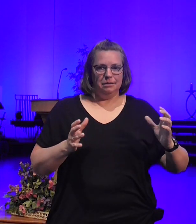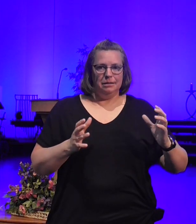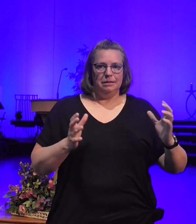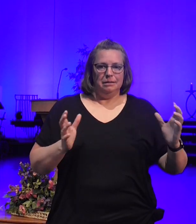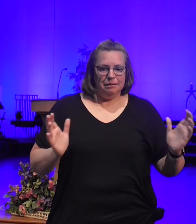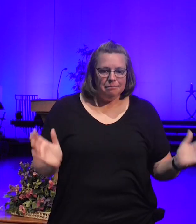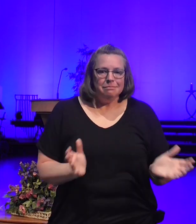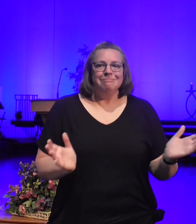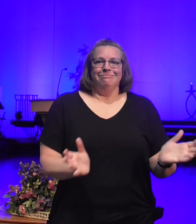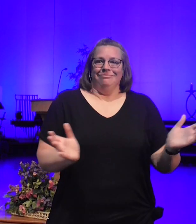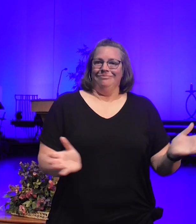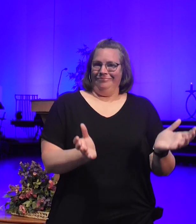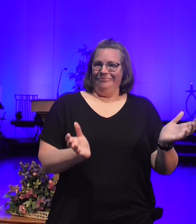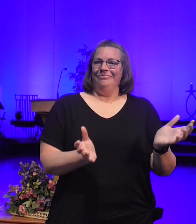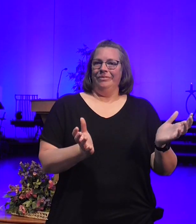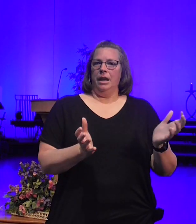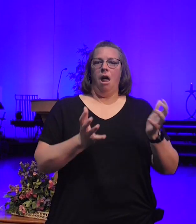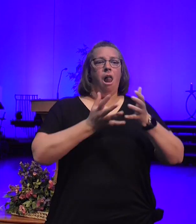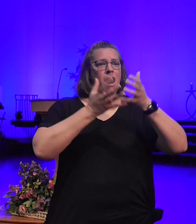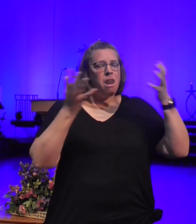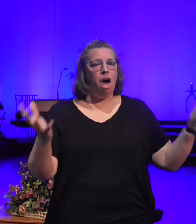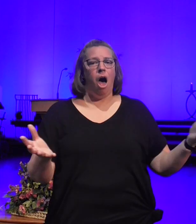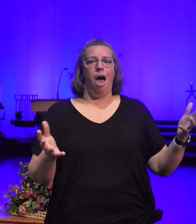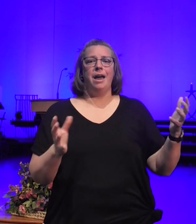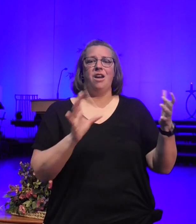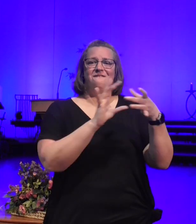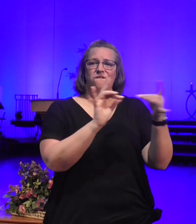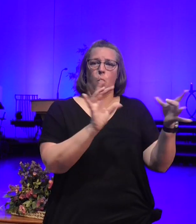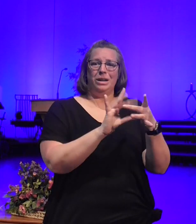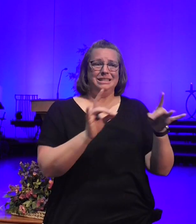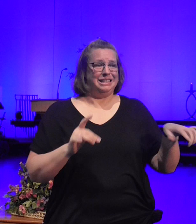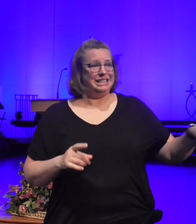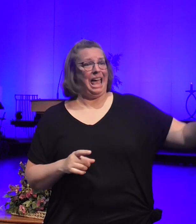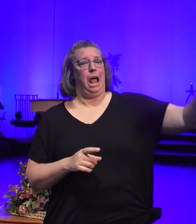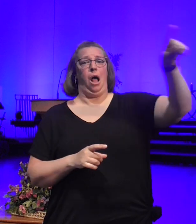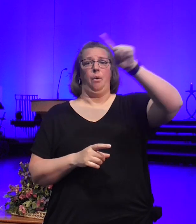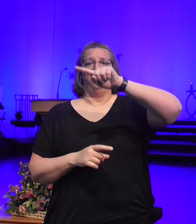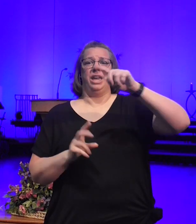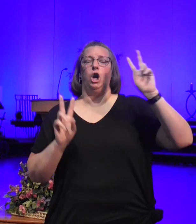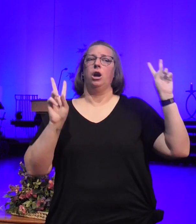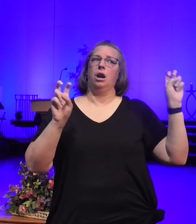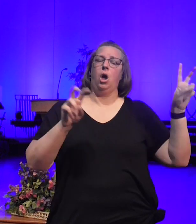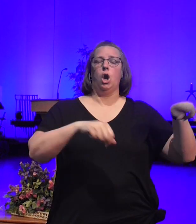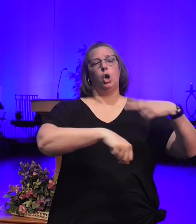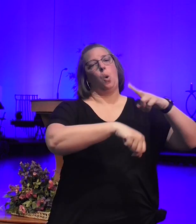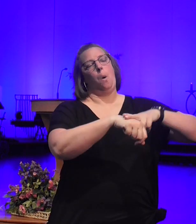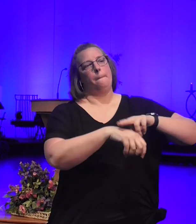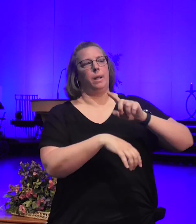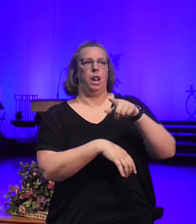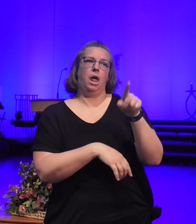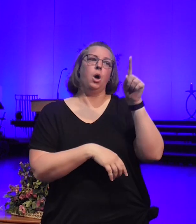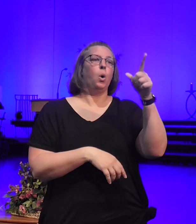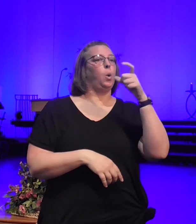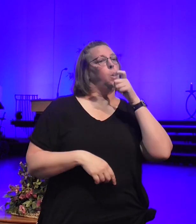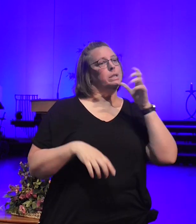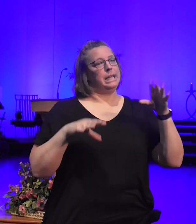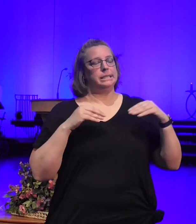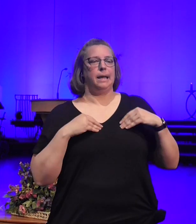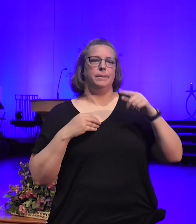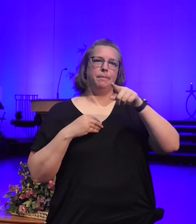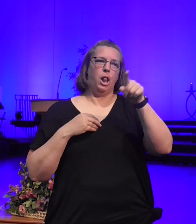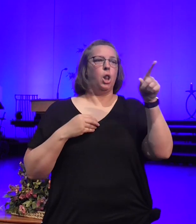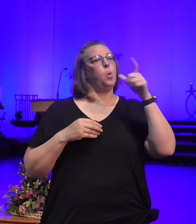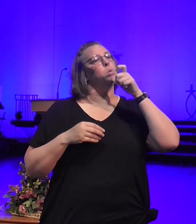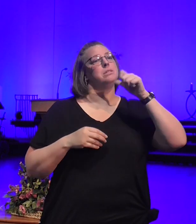planet, where there are lots of voices who want to try to define for us what is normal, who's acceptable,